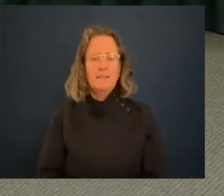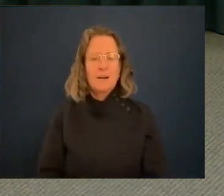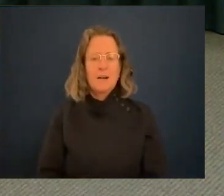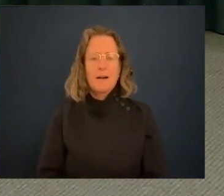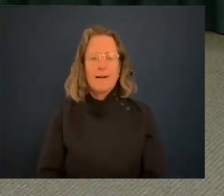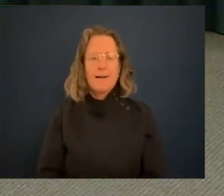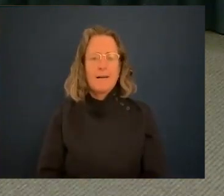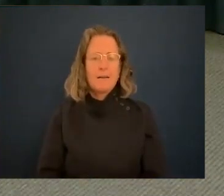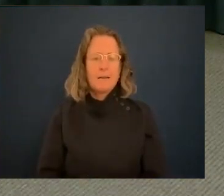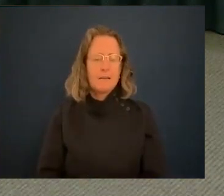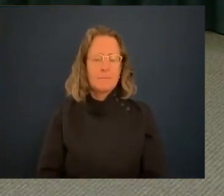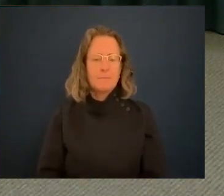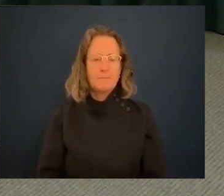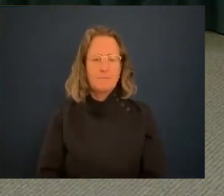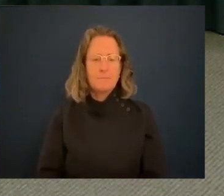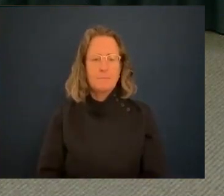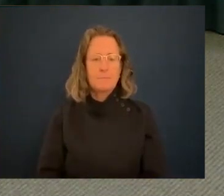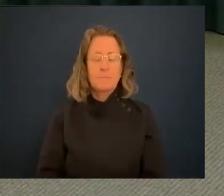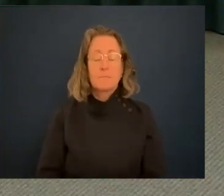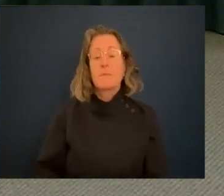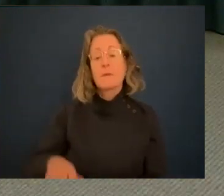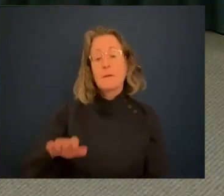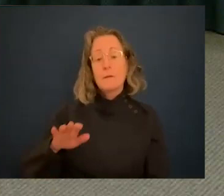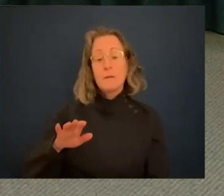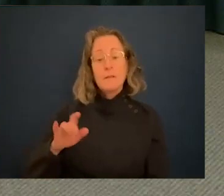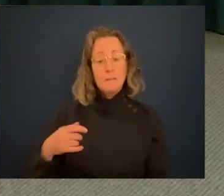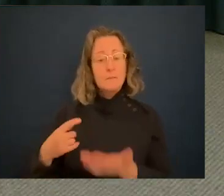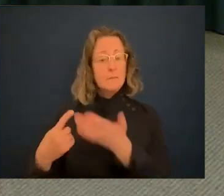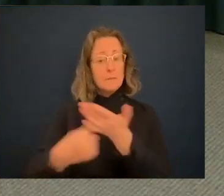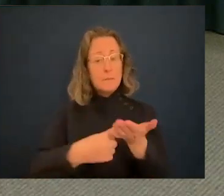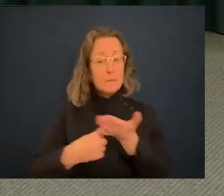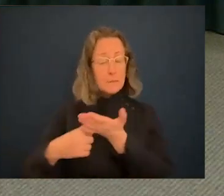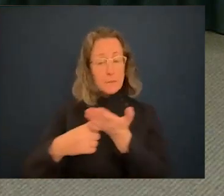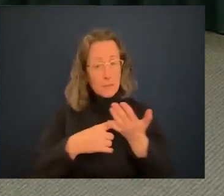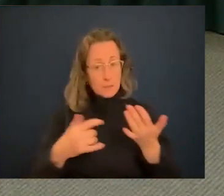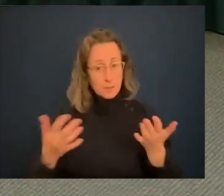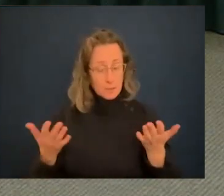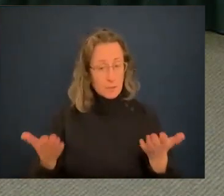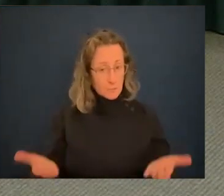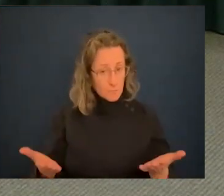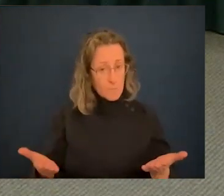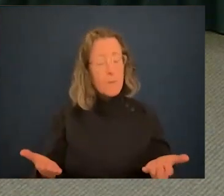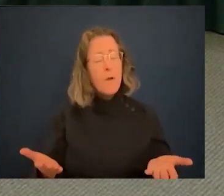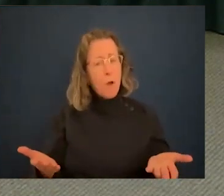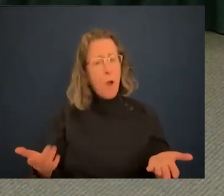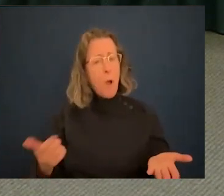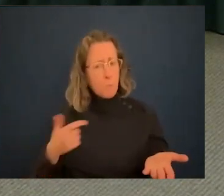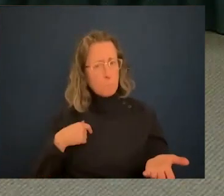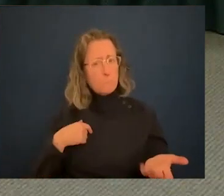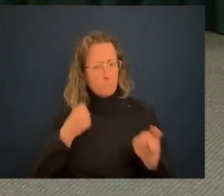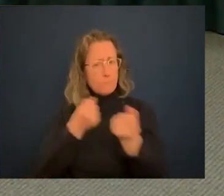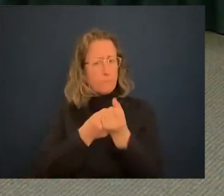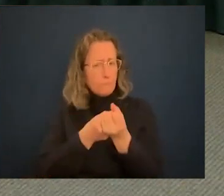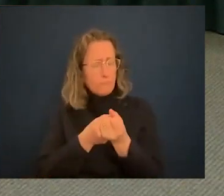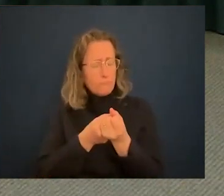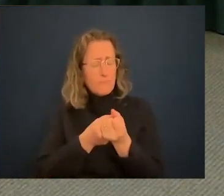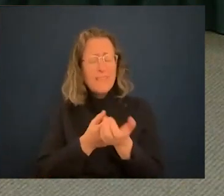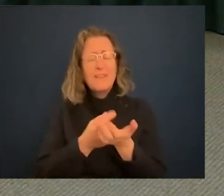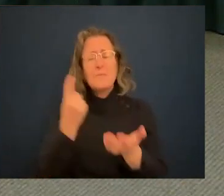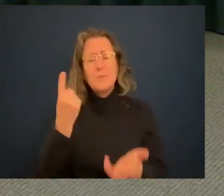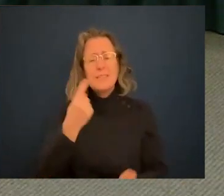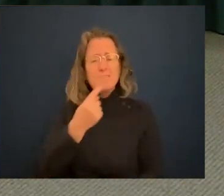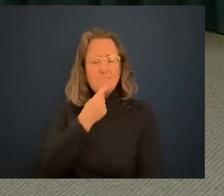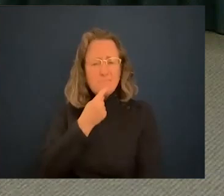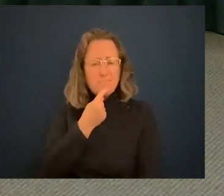the conversation that you're having I I just I support the conversation I'm disappointed when this